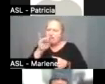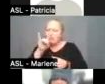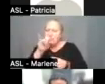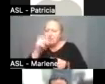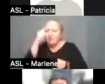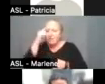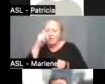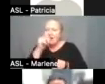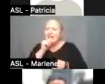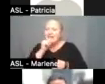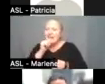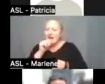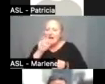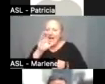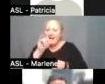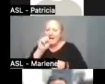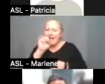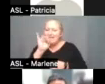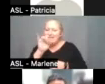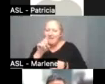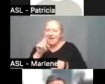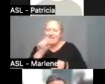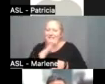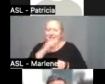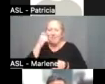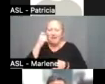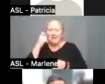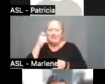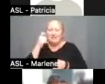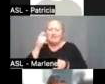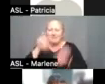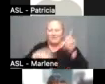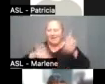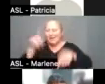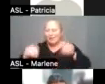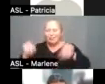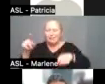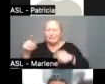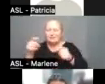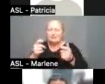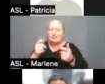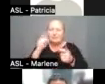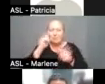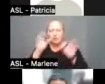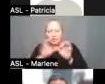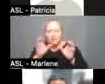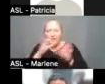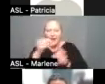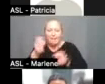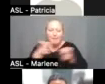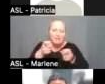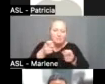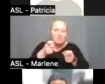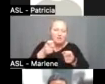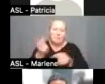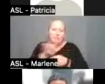classified staff because it's just rolling hiring and it's just it varies um with certificated and management they are